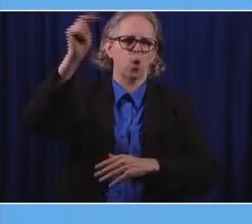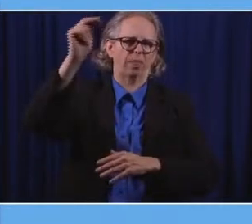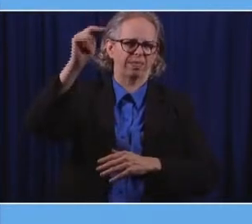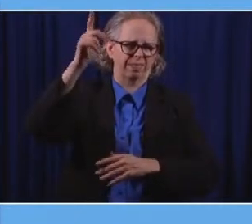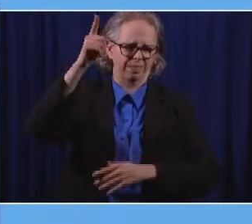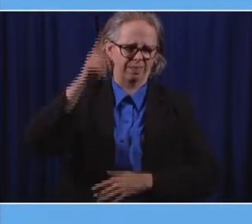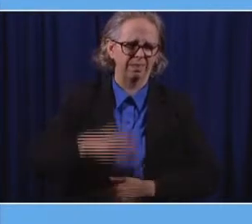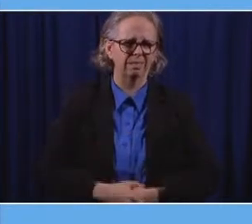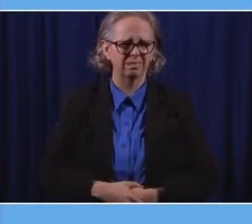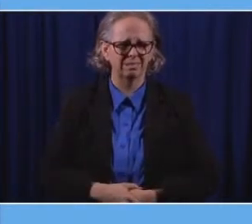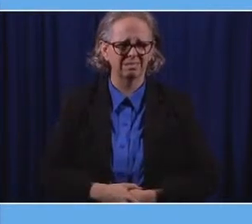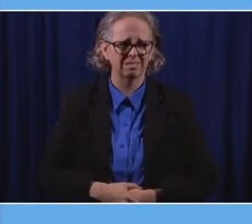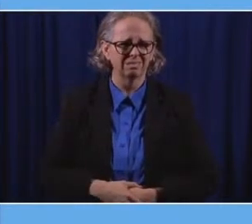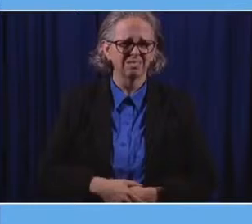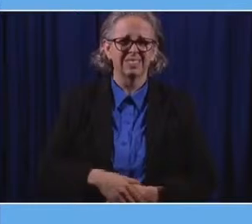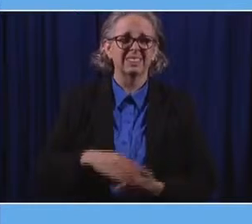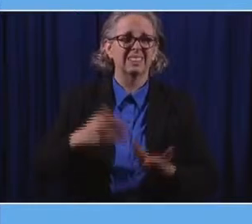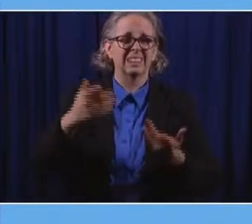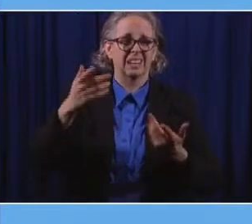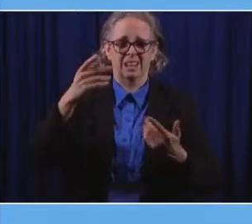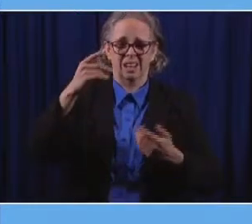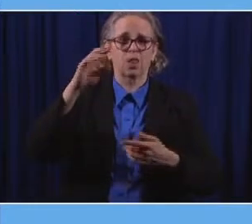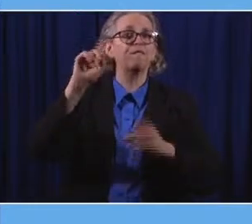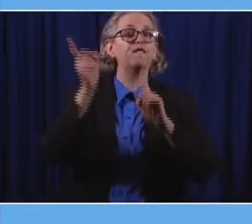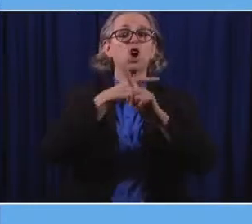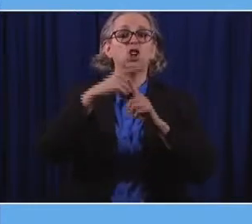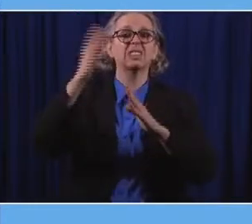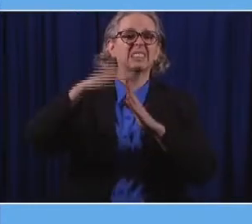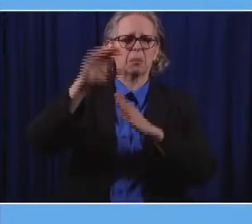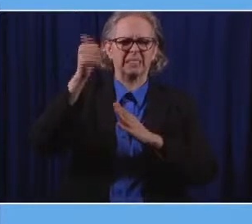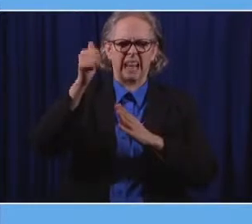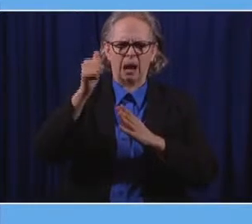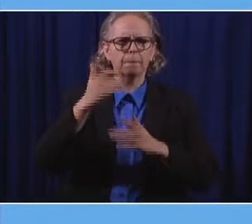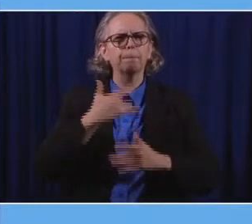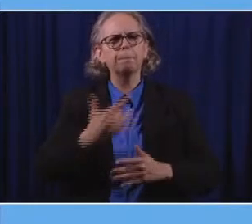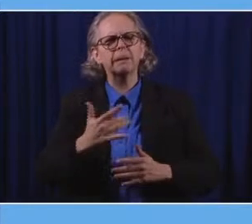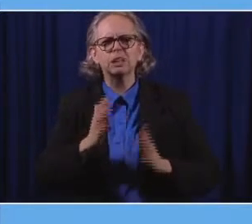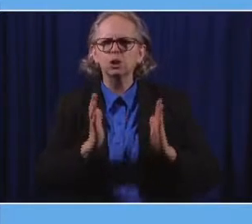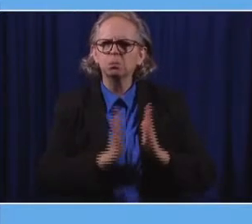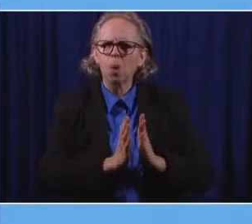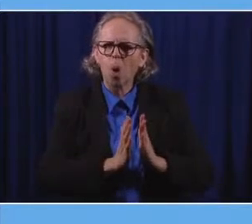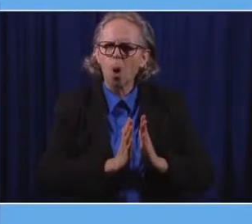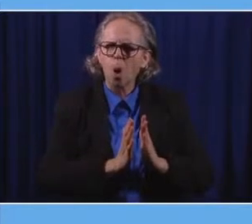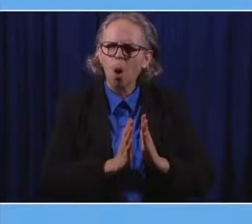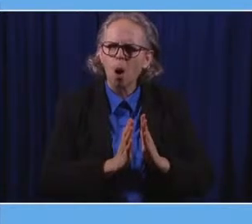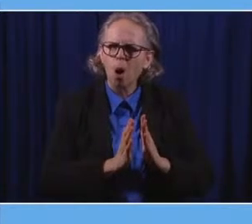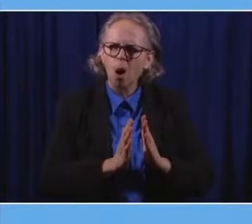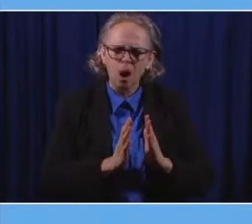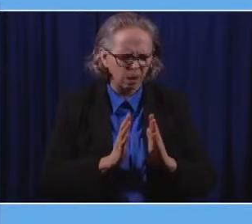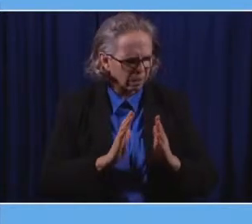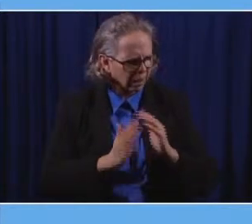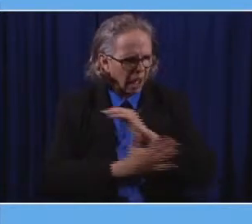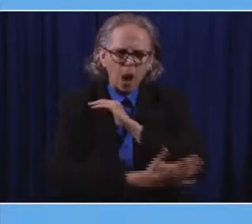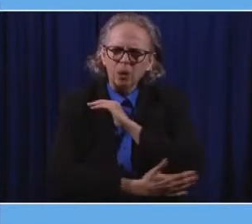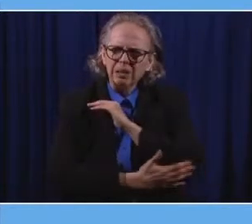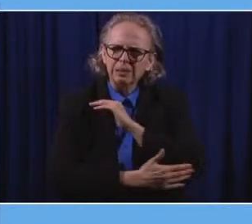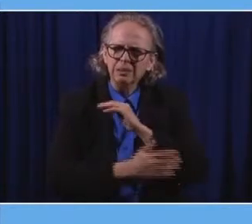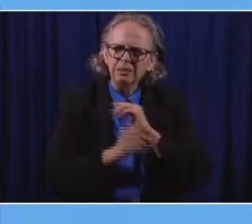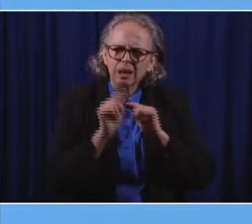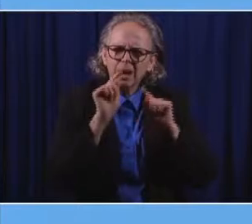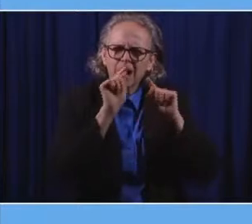are, some of the smaller counties of the state. You'll see some of the counties with, this